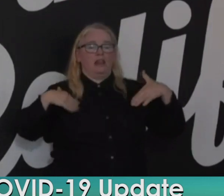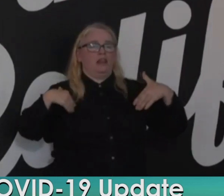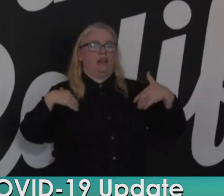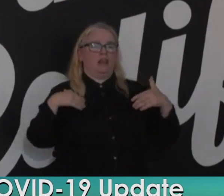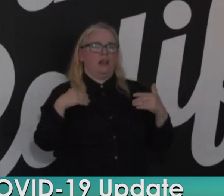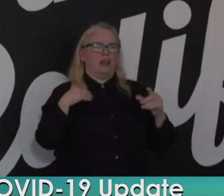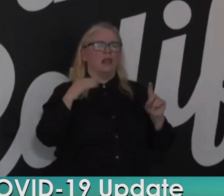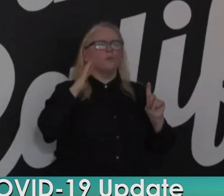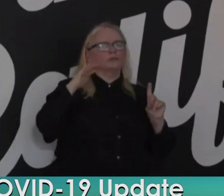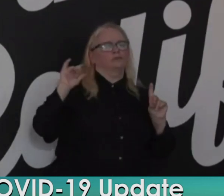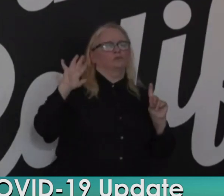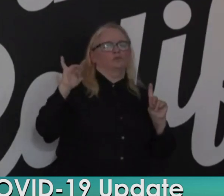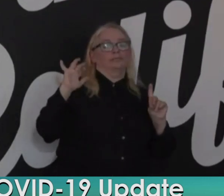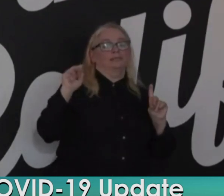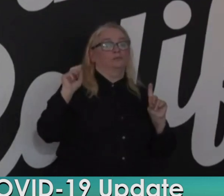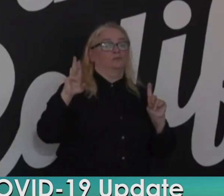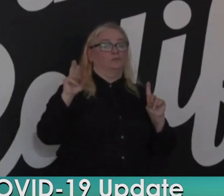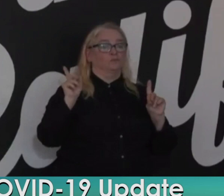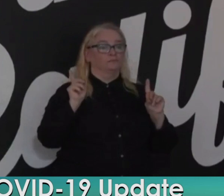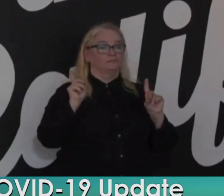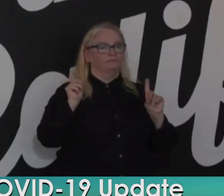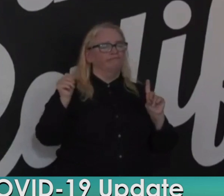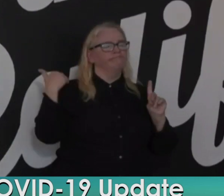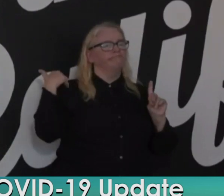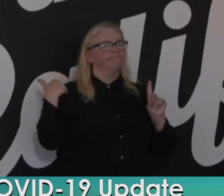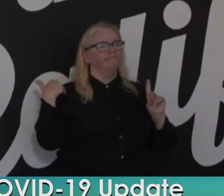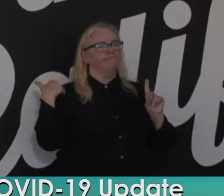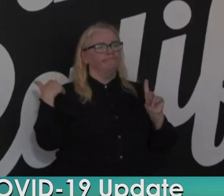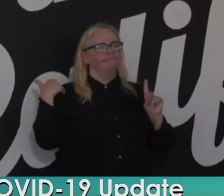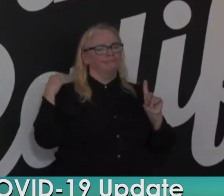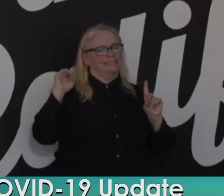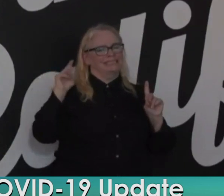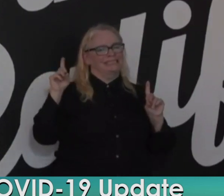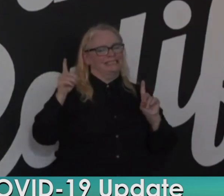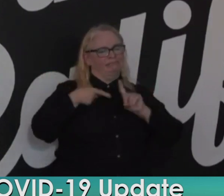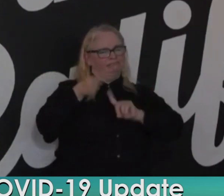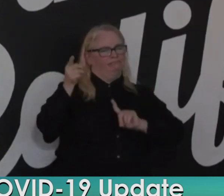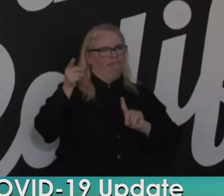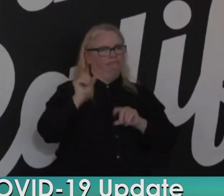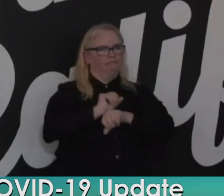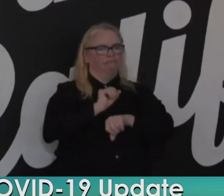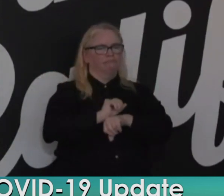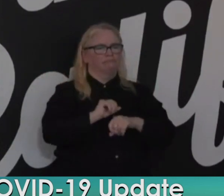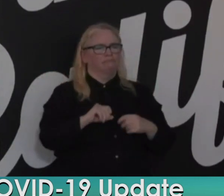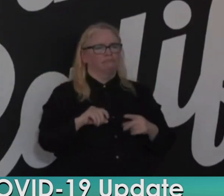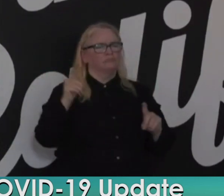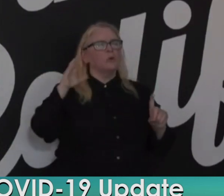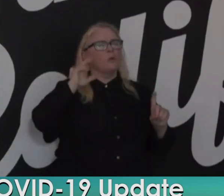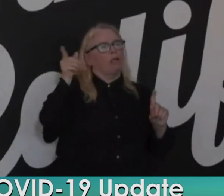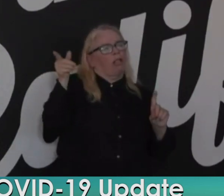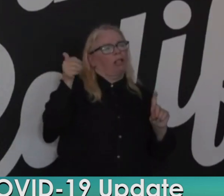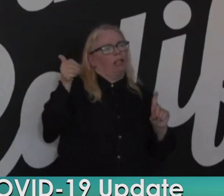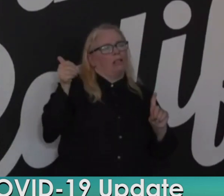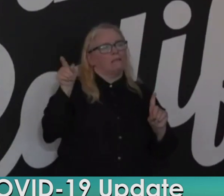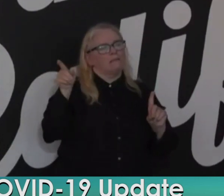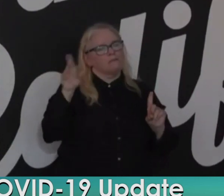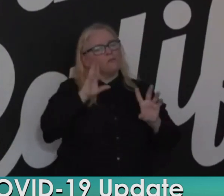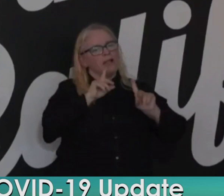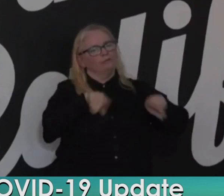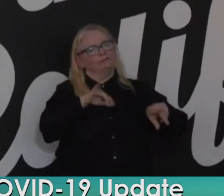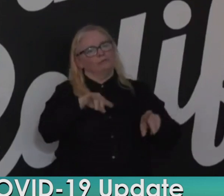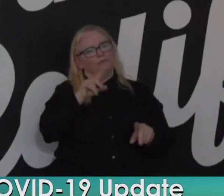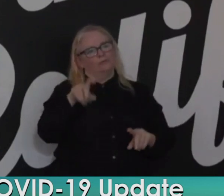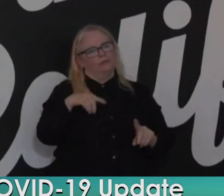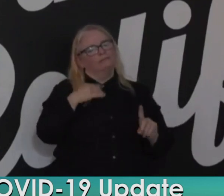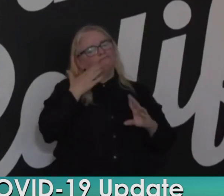Sue, whose responsibility is the EDD. I just want to again thank Julie and her team for